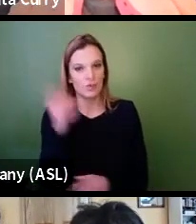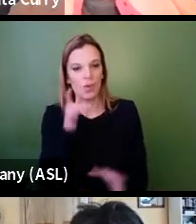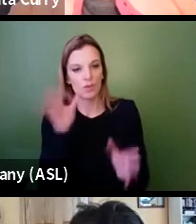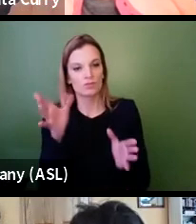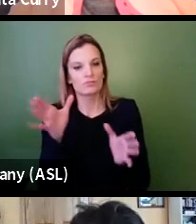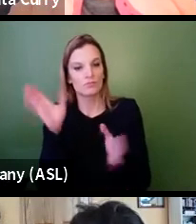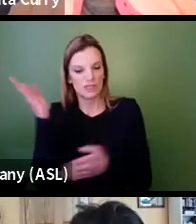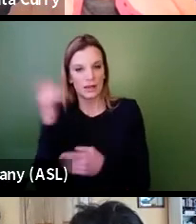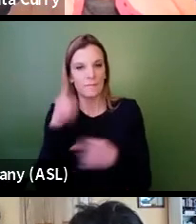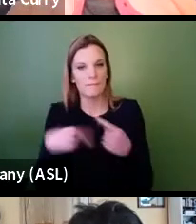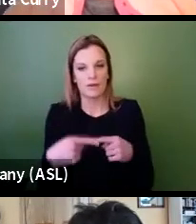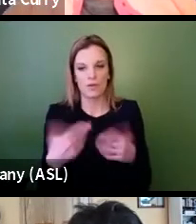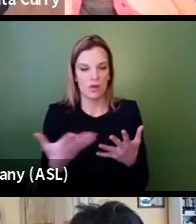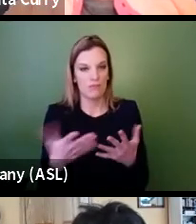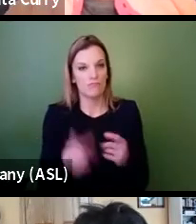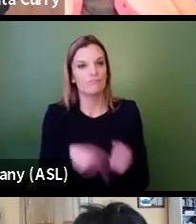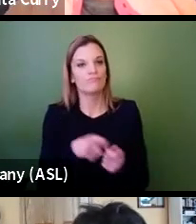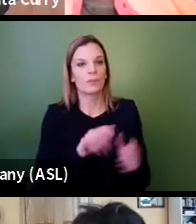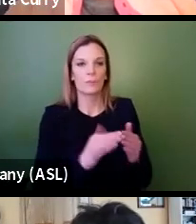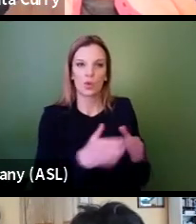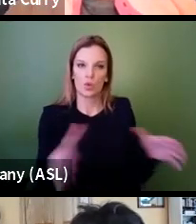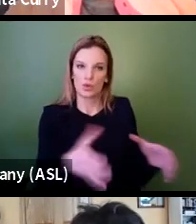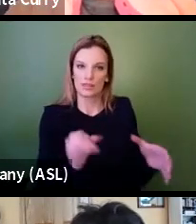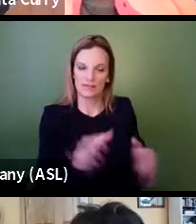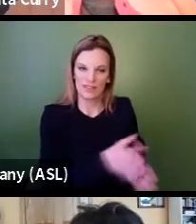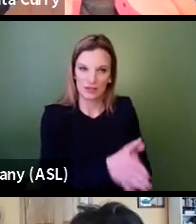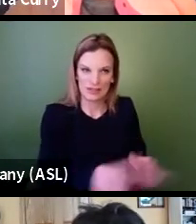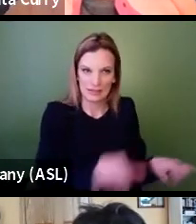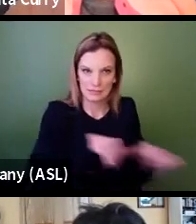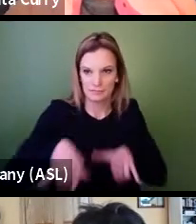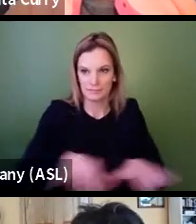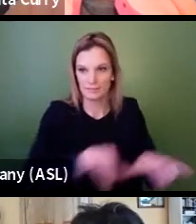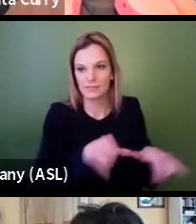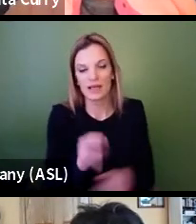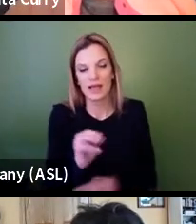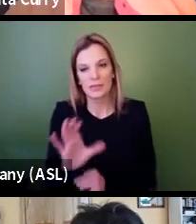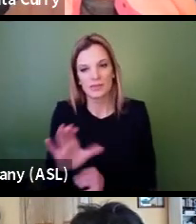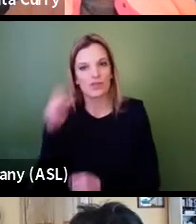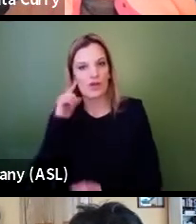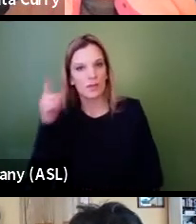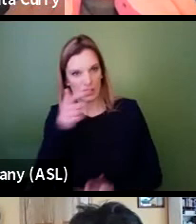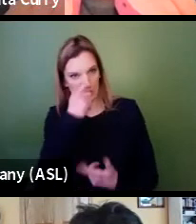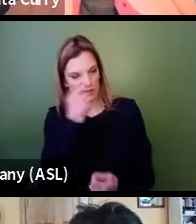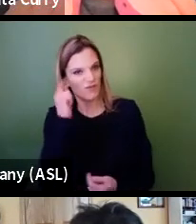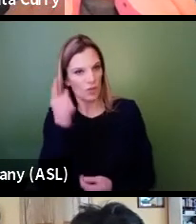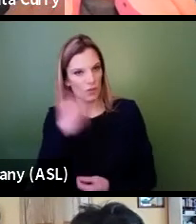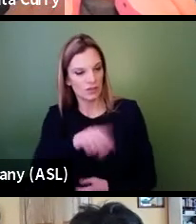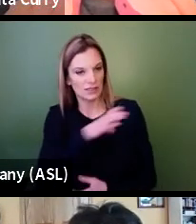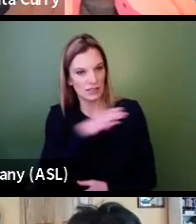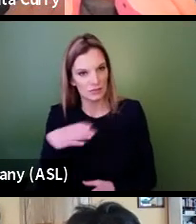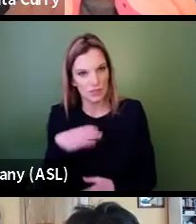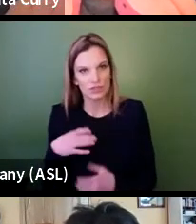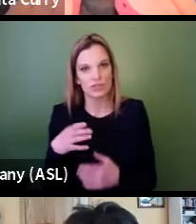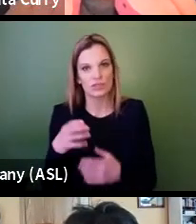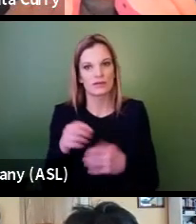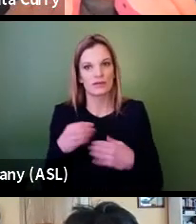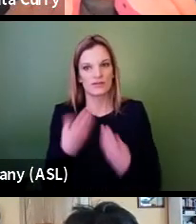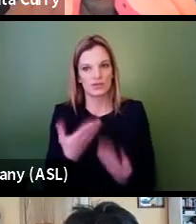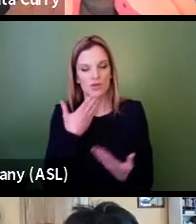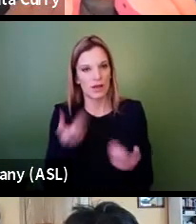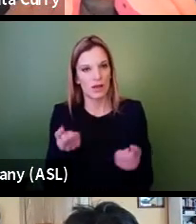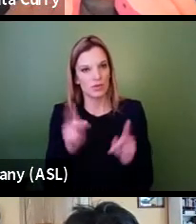on communities of interest. And I know MC thought it would be very interesting for the commission and probably another